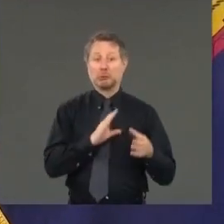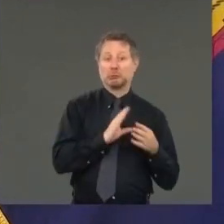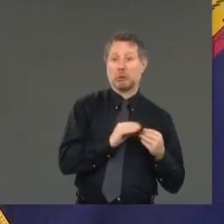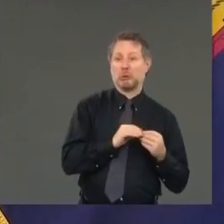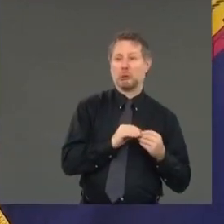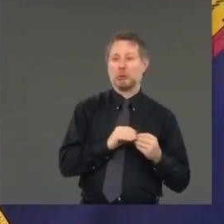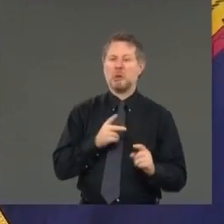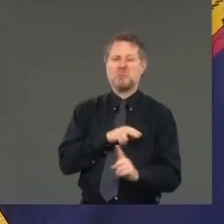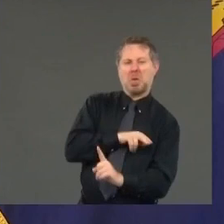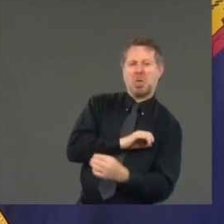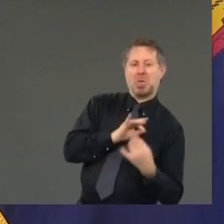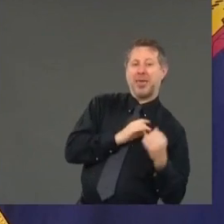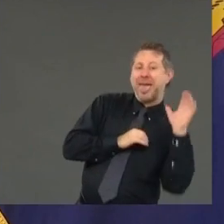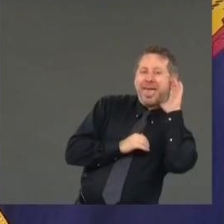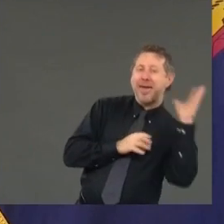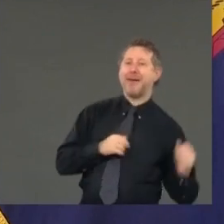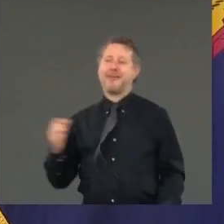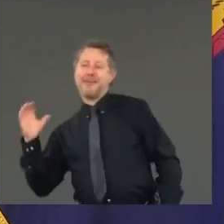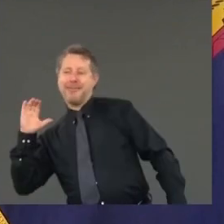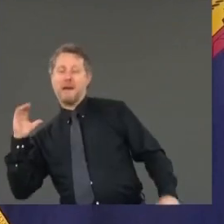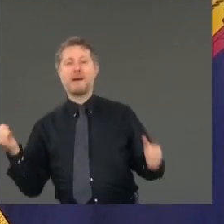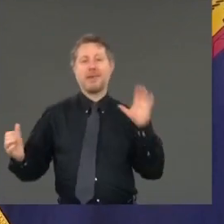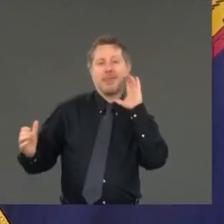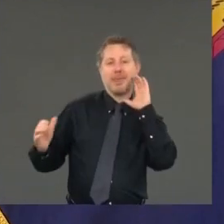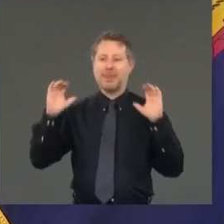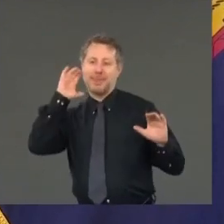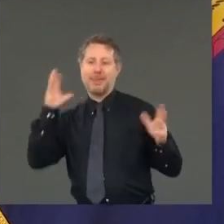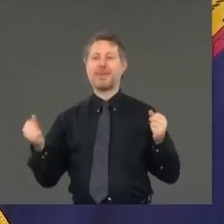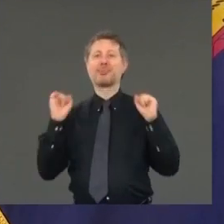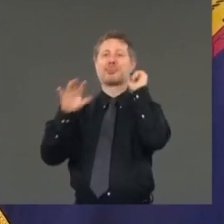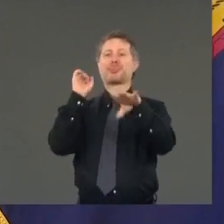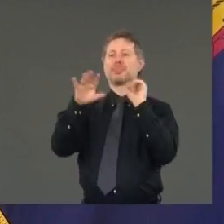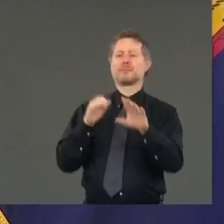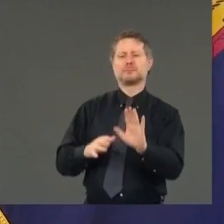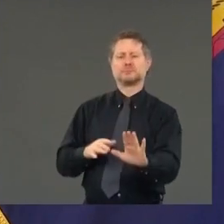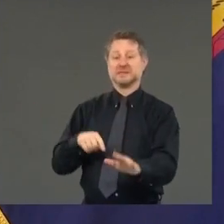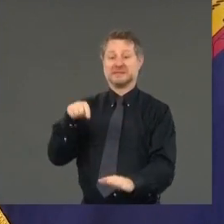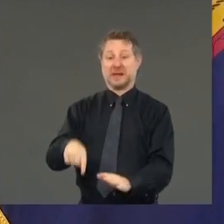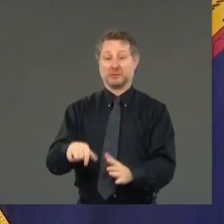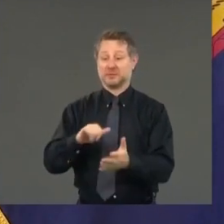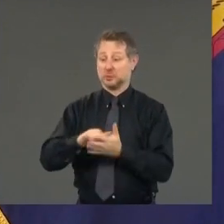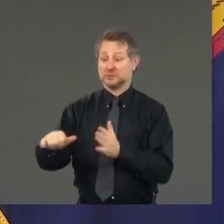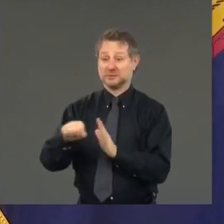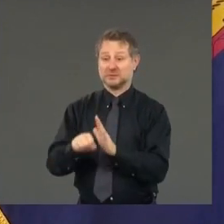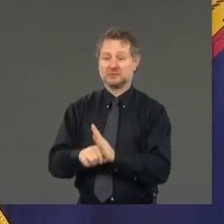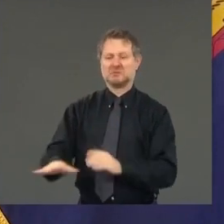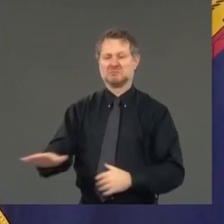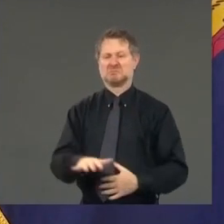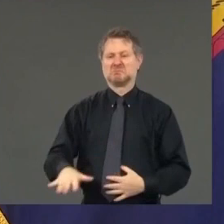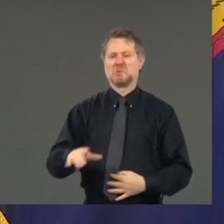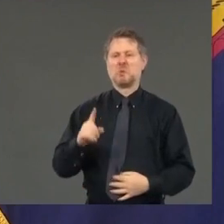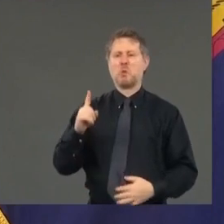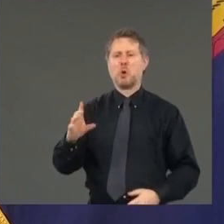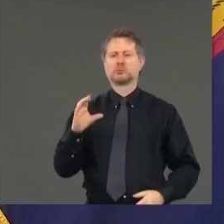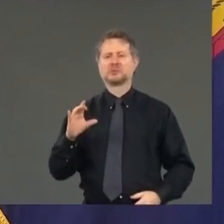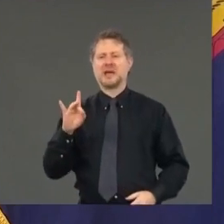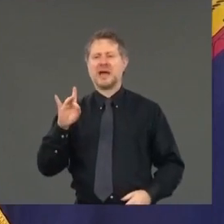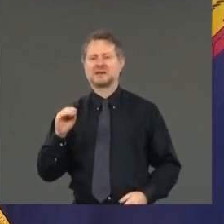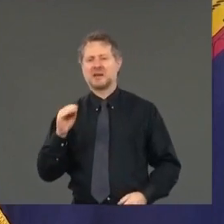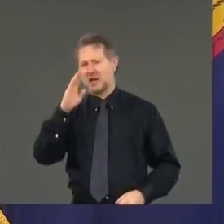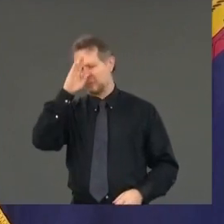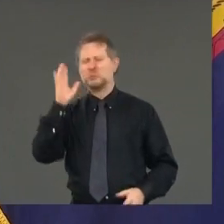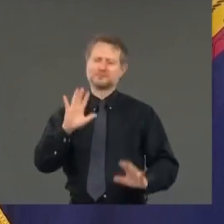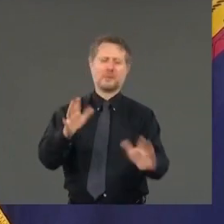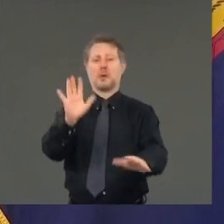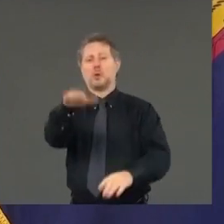about 180 hospitals in downstate New York, okay? Let's say downstate 200,